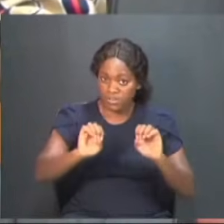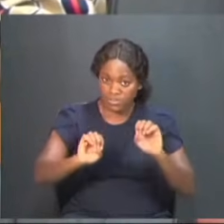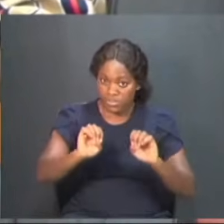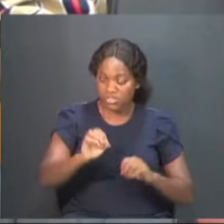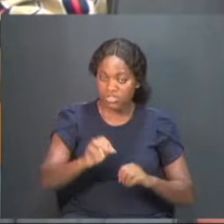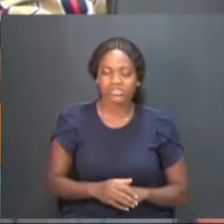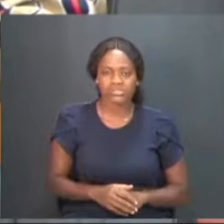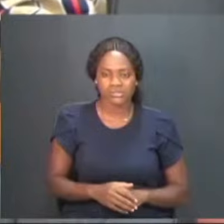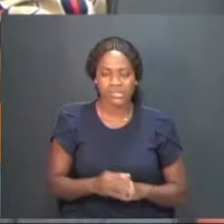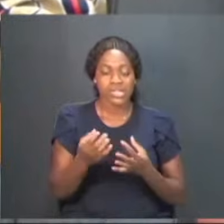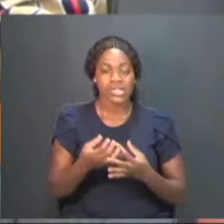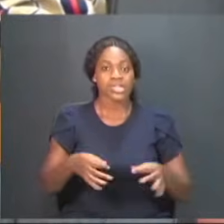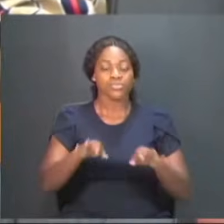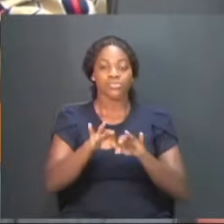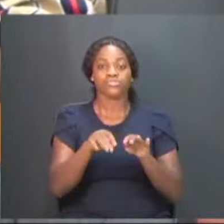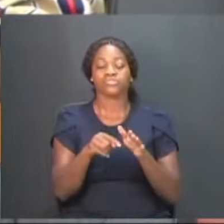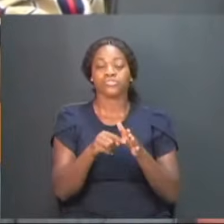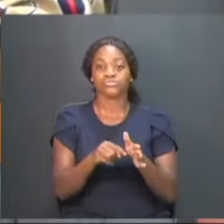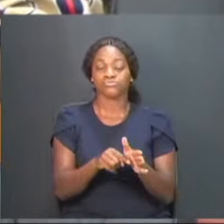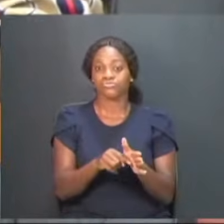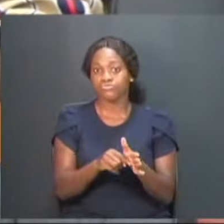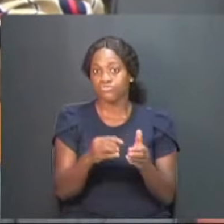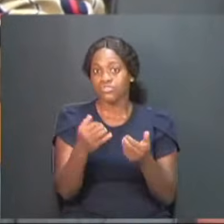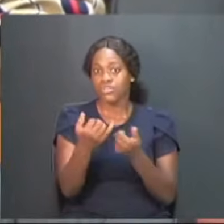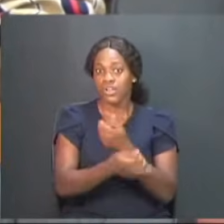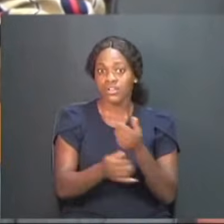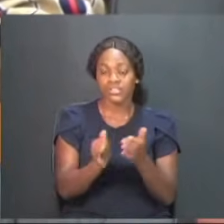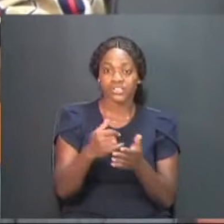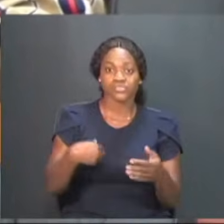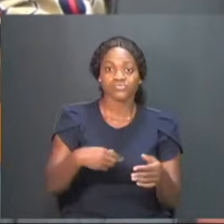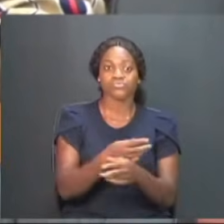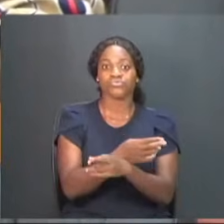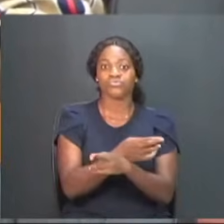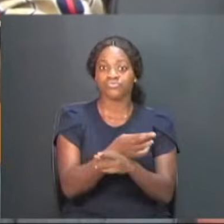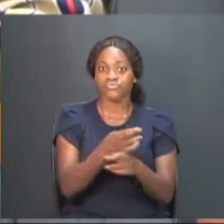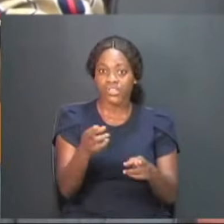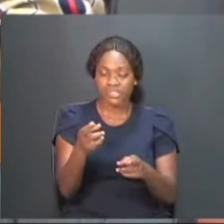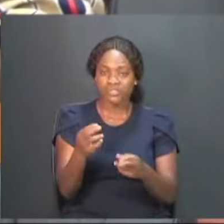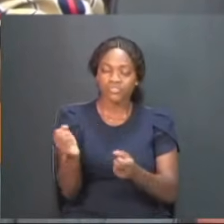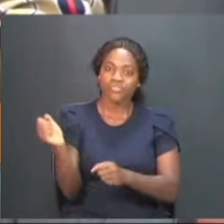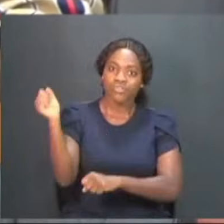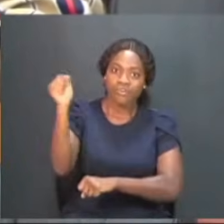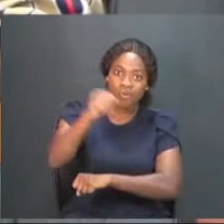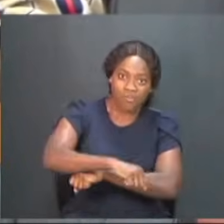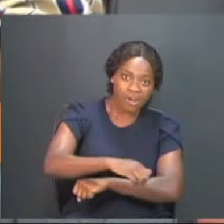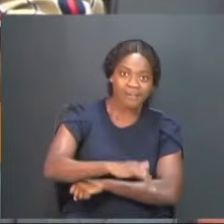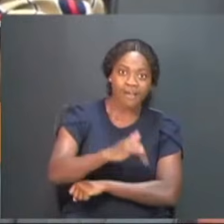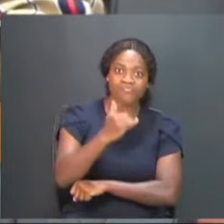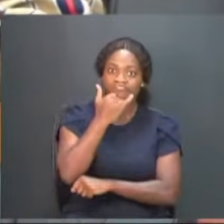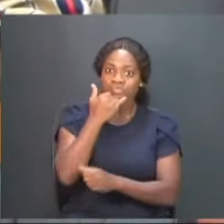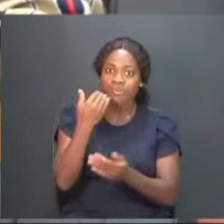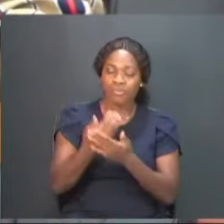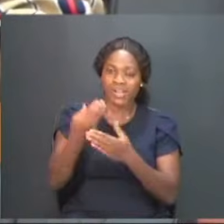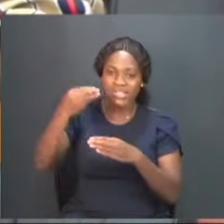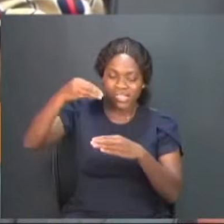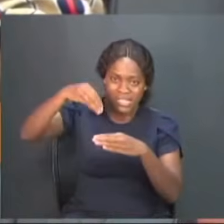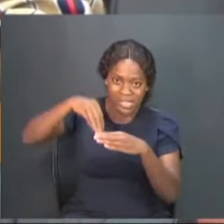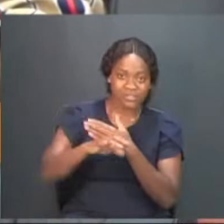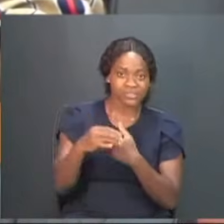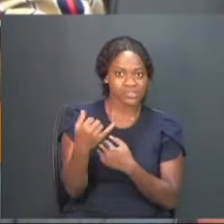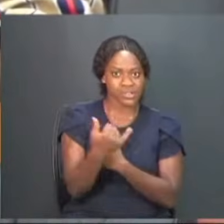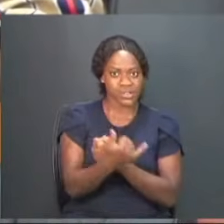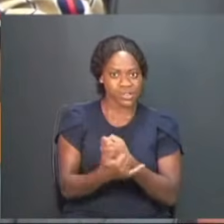that we demonstrate as a country that we are ready to fight money laundering, we are ready to fight terrorism